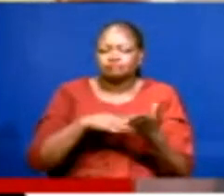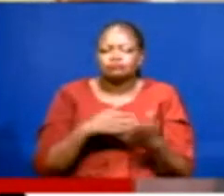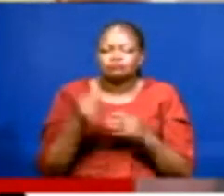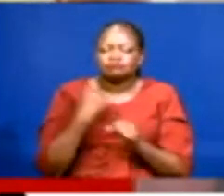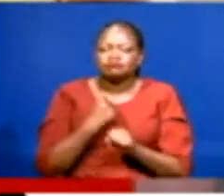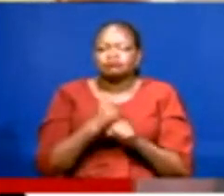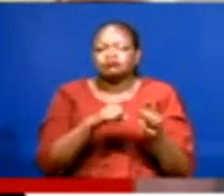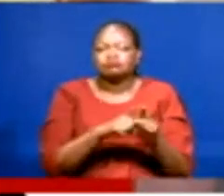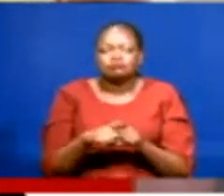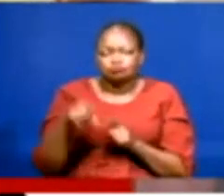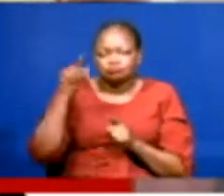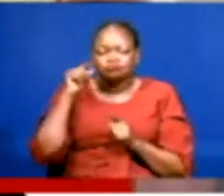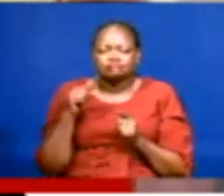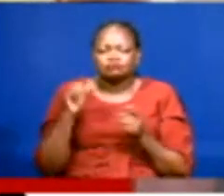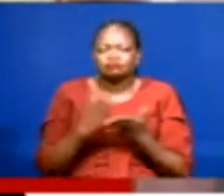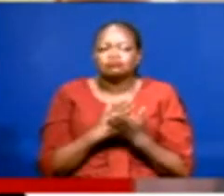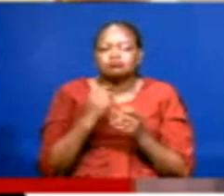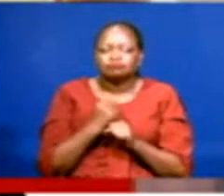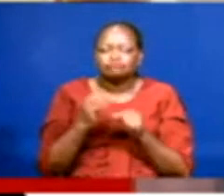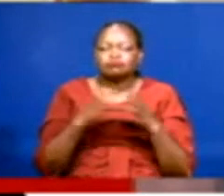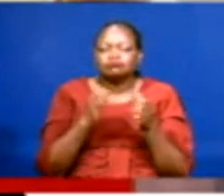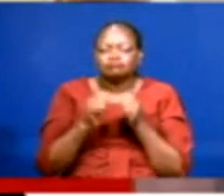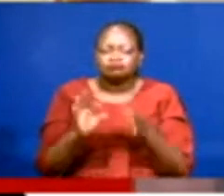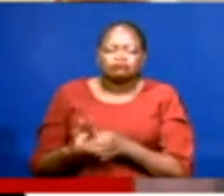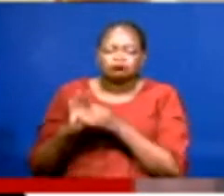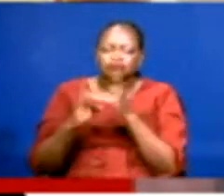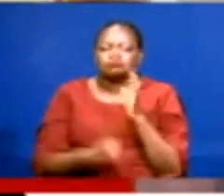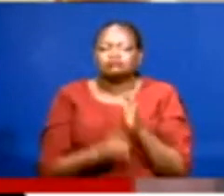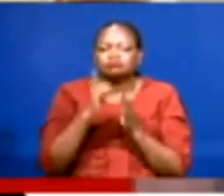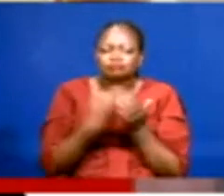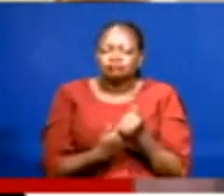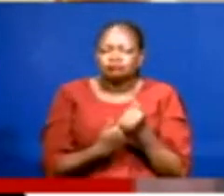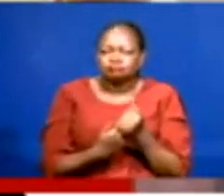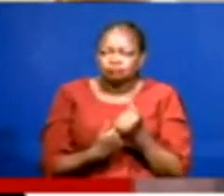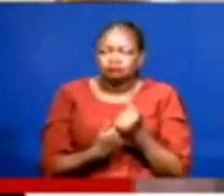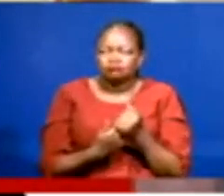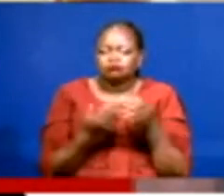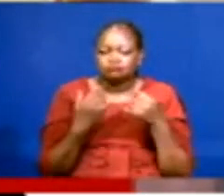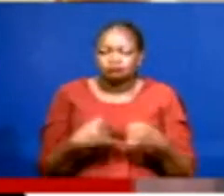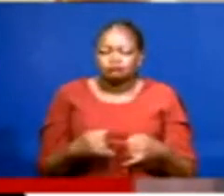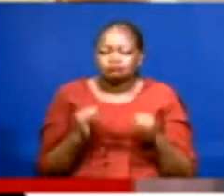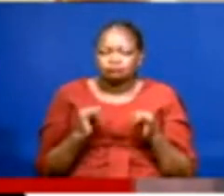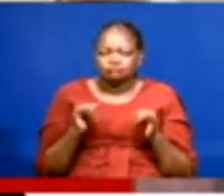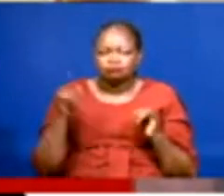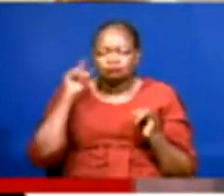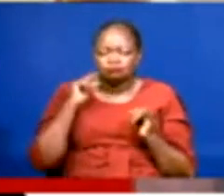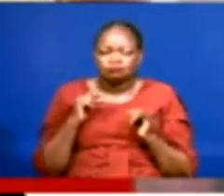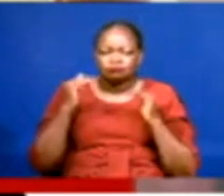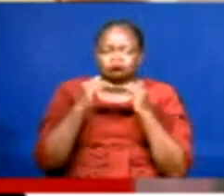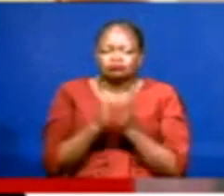as gender sector working groups, which coordinate development partners, implementing gender equality and